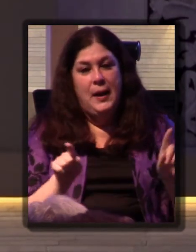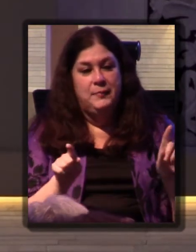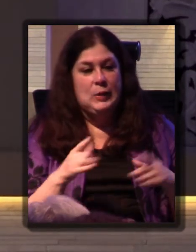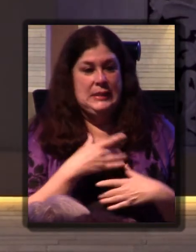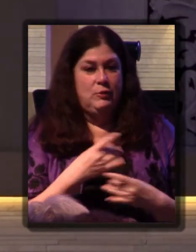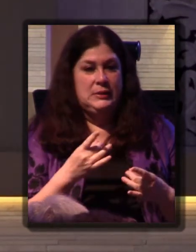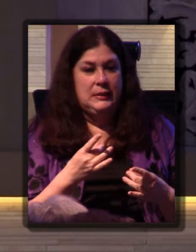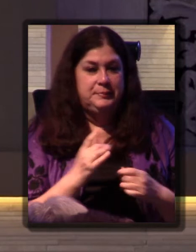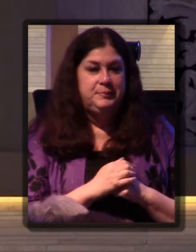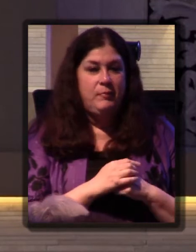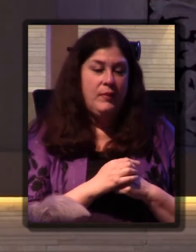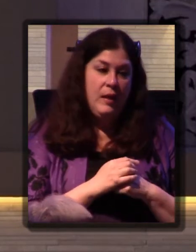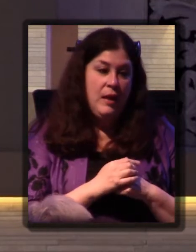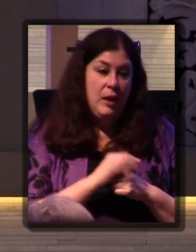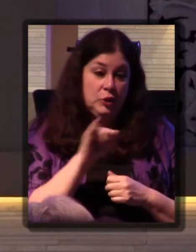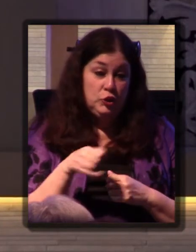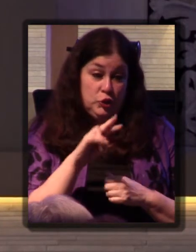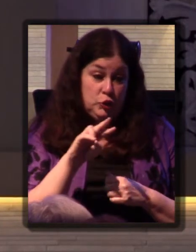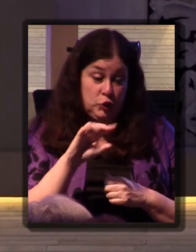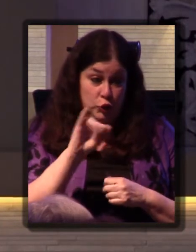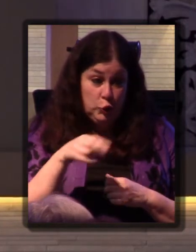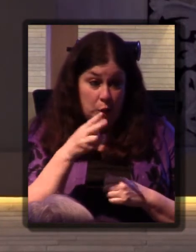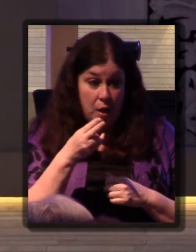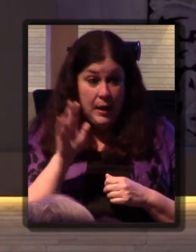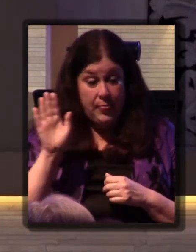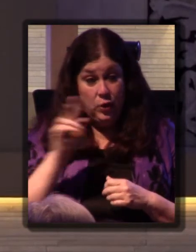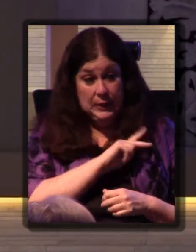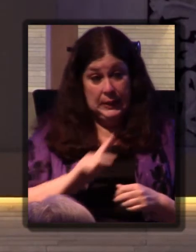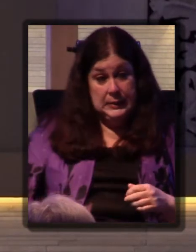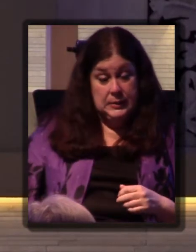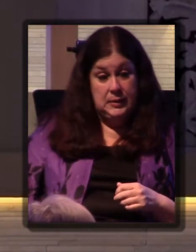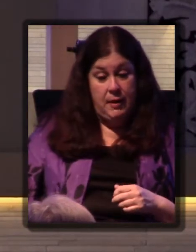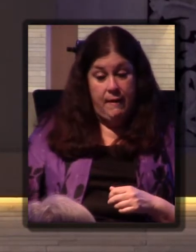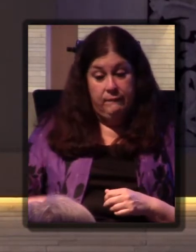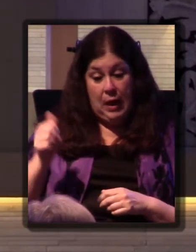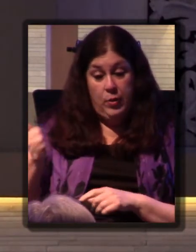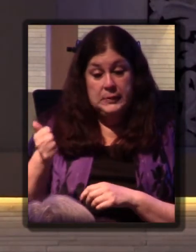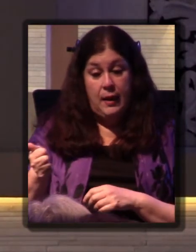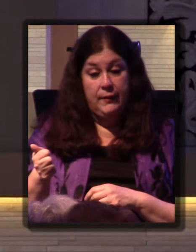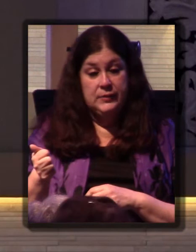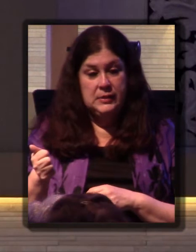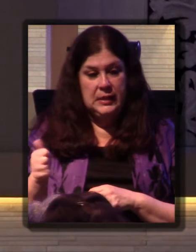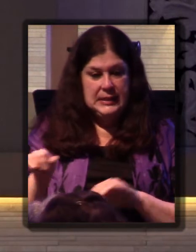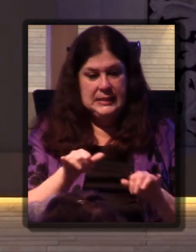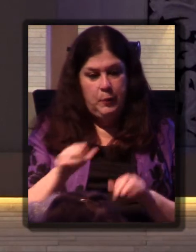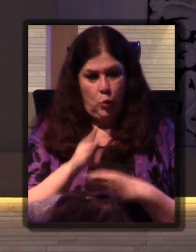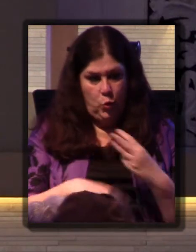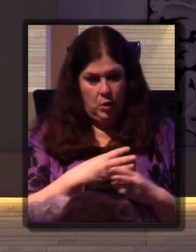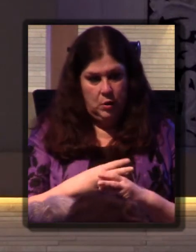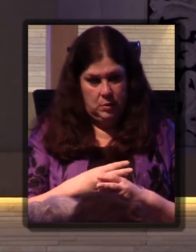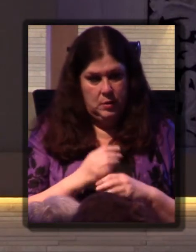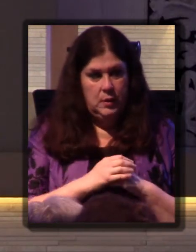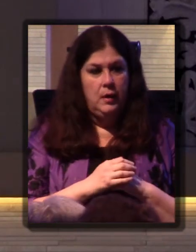But what's interesting is that Judah and its kings found themselves in a